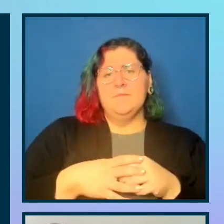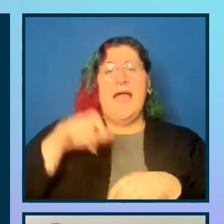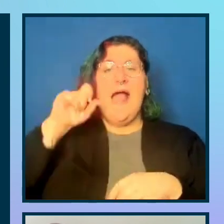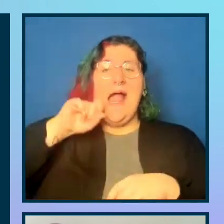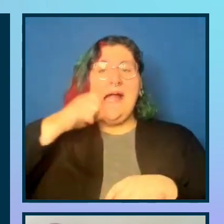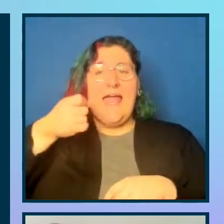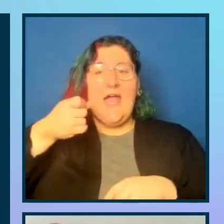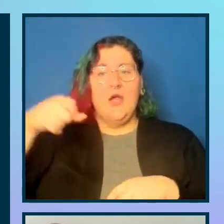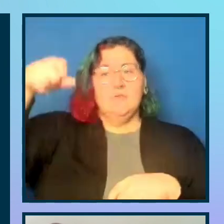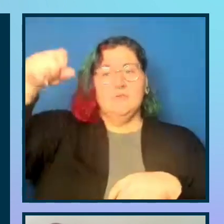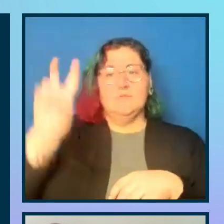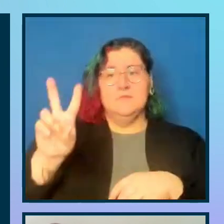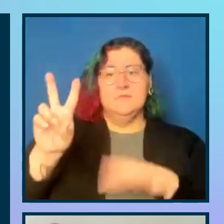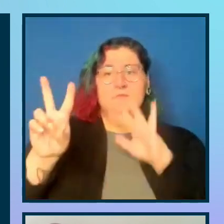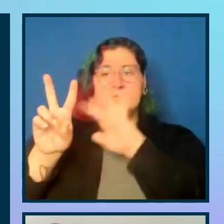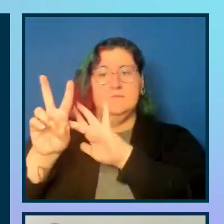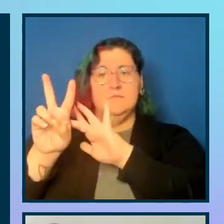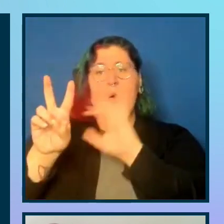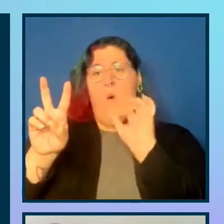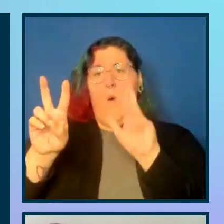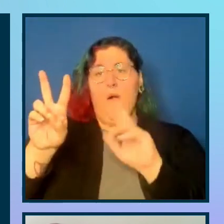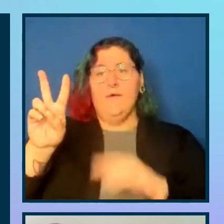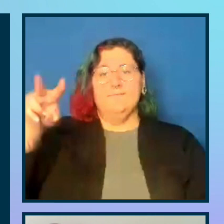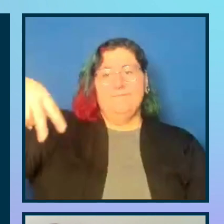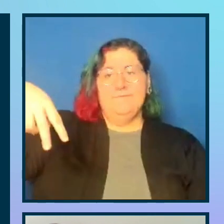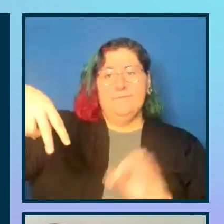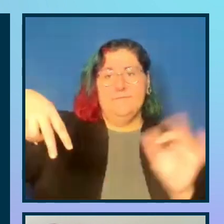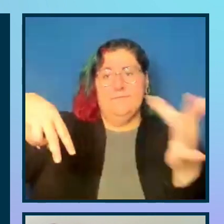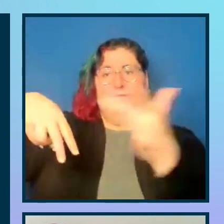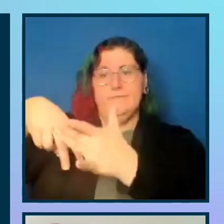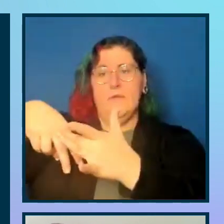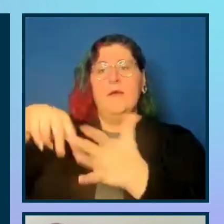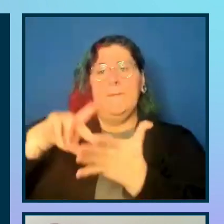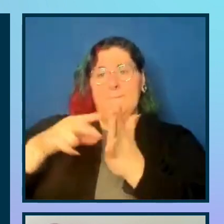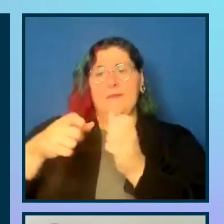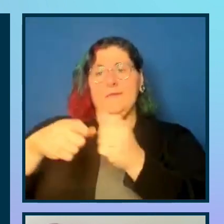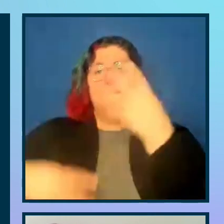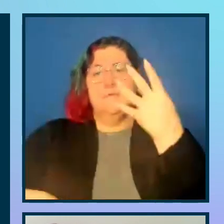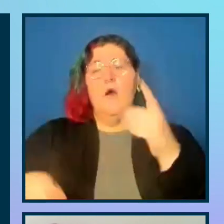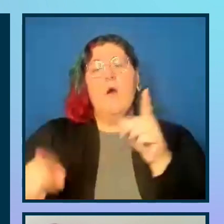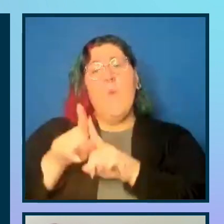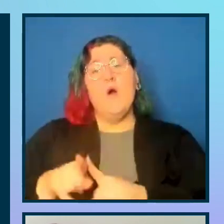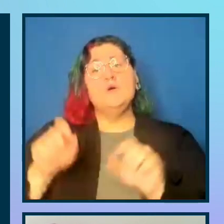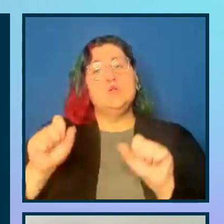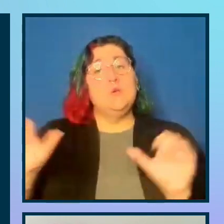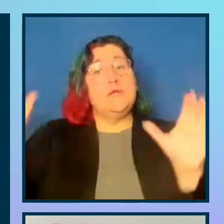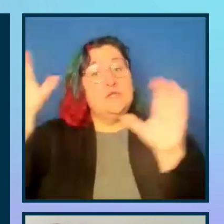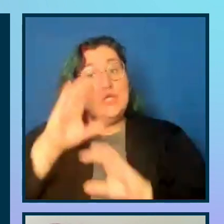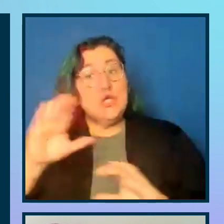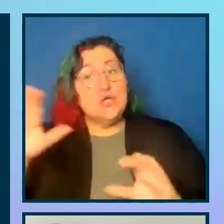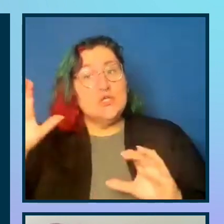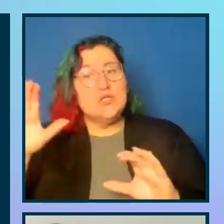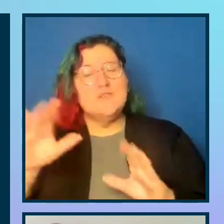that the dropdown is open. And then we also have, in addition to this, the search ability, but that doesn't actually show